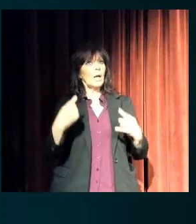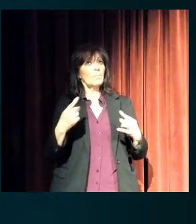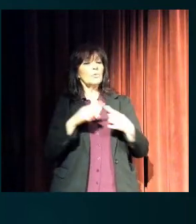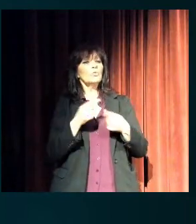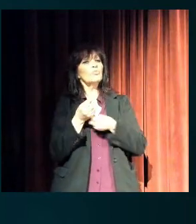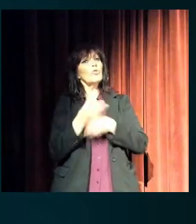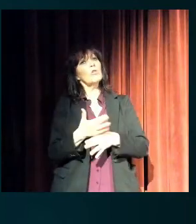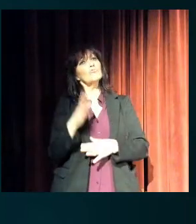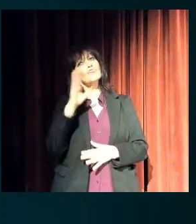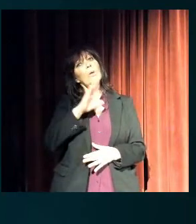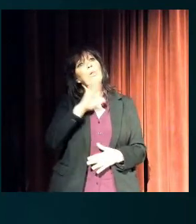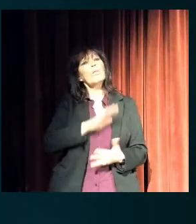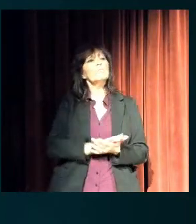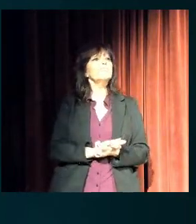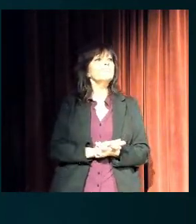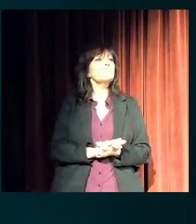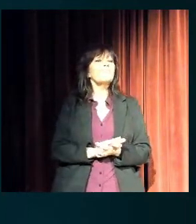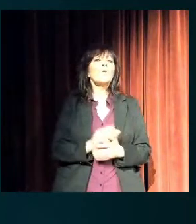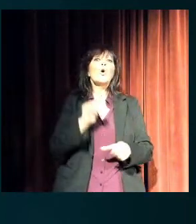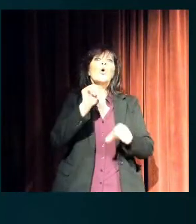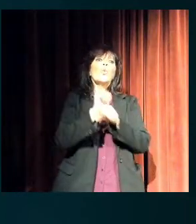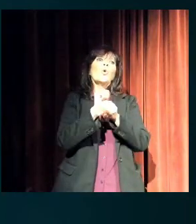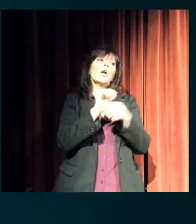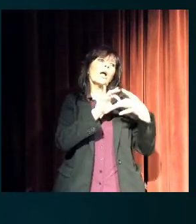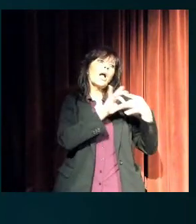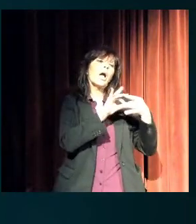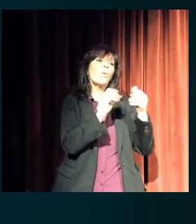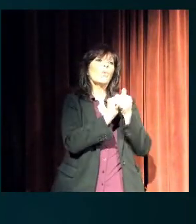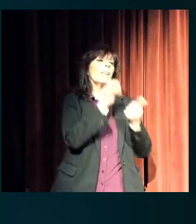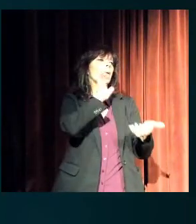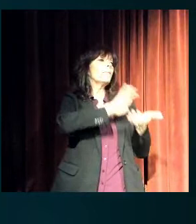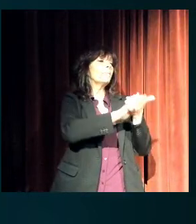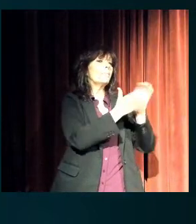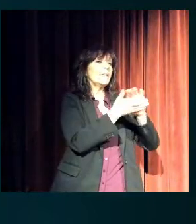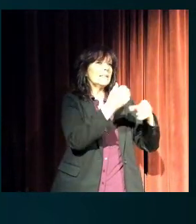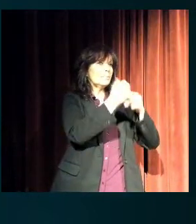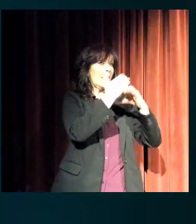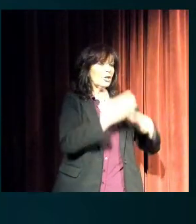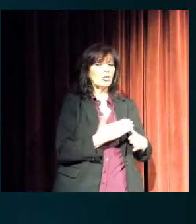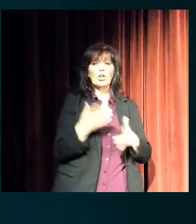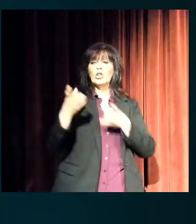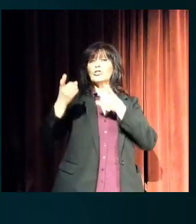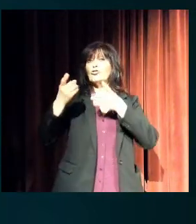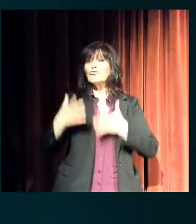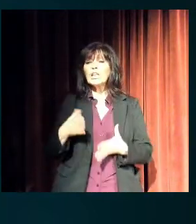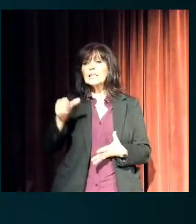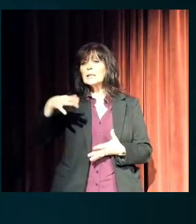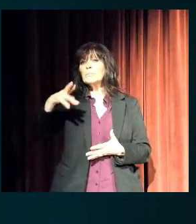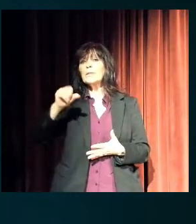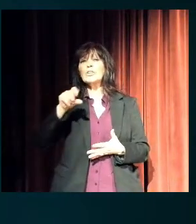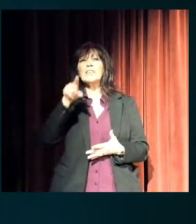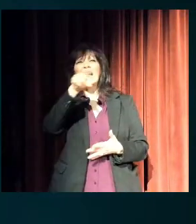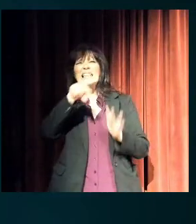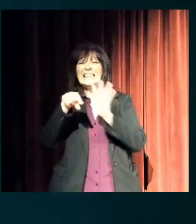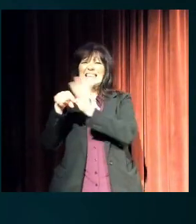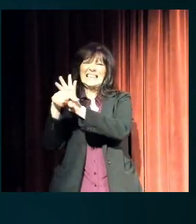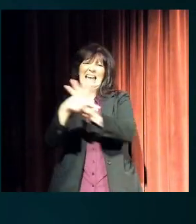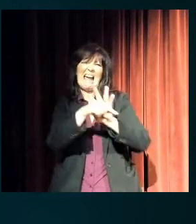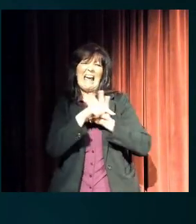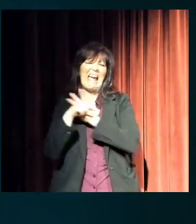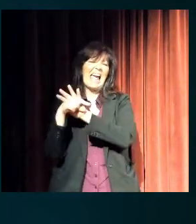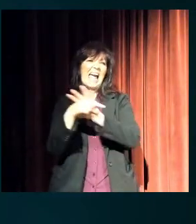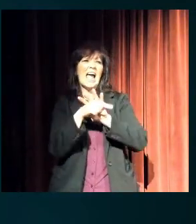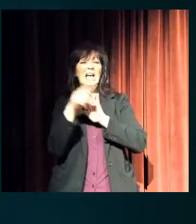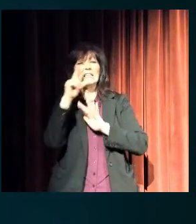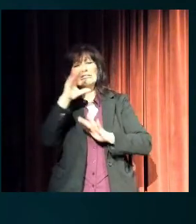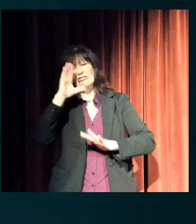trouble. Working with the peacemakers, Director Spears and his team envisioned taking the negative energy from those